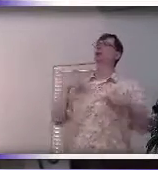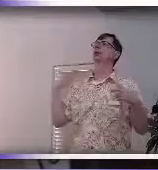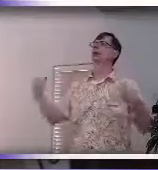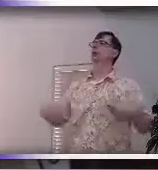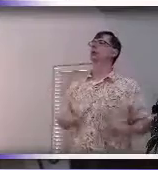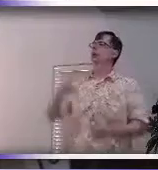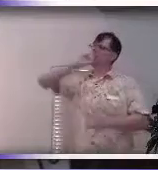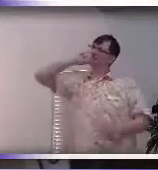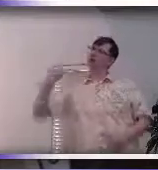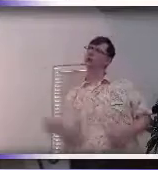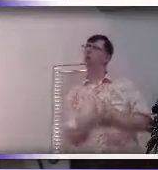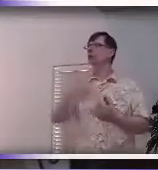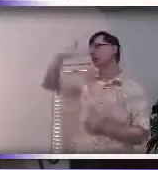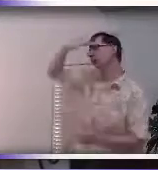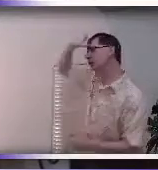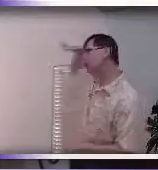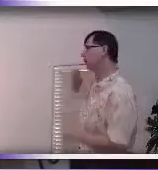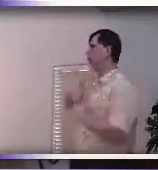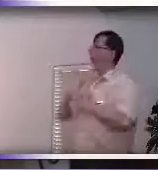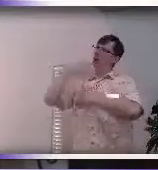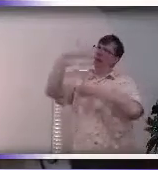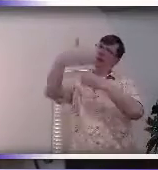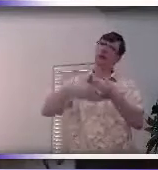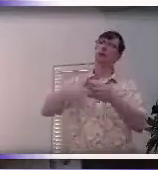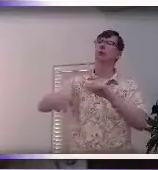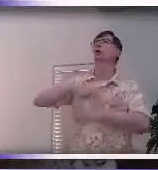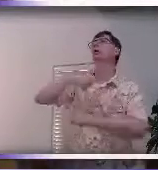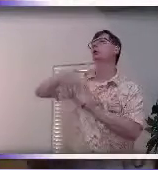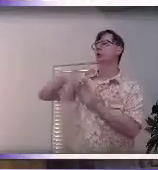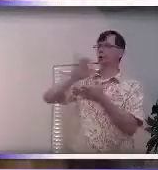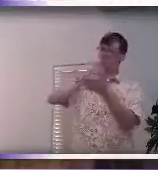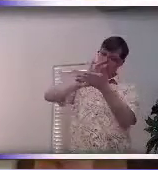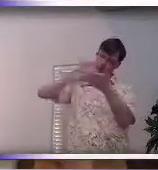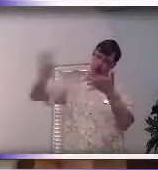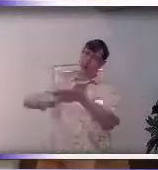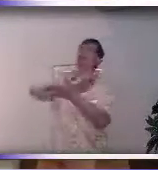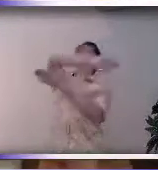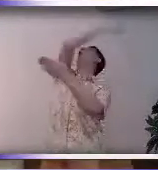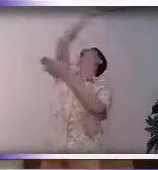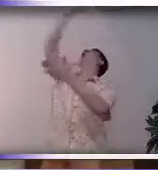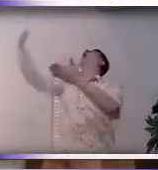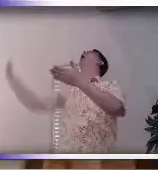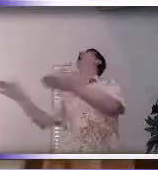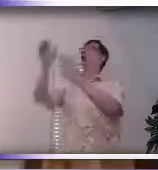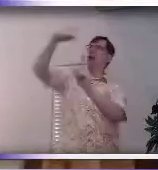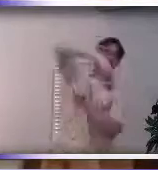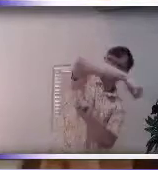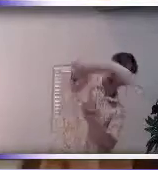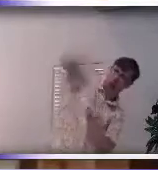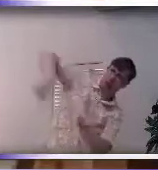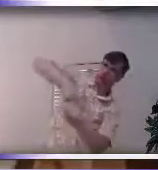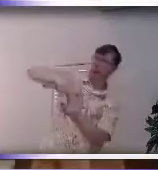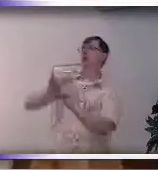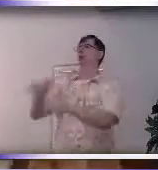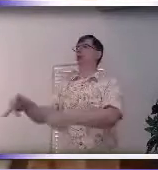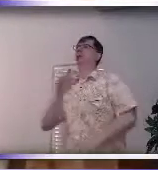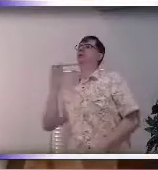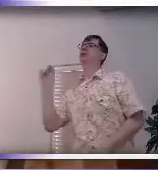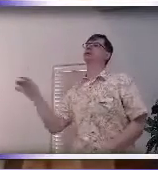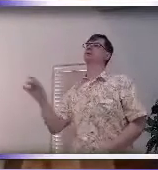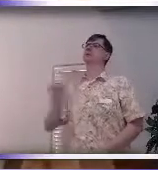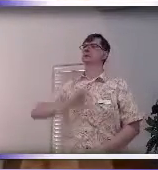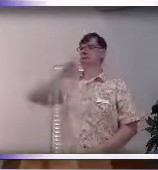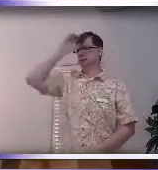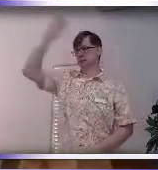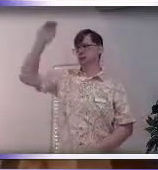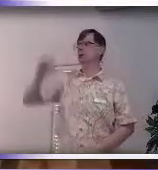If you are looking out at the world as if the script for the whole planet was written by Stephen King, oi